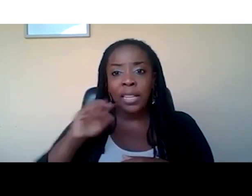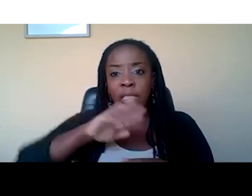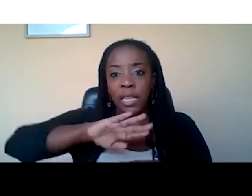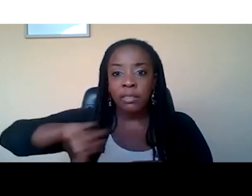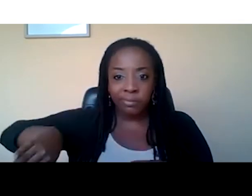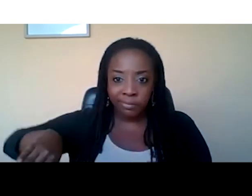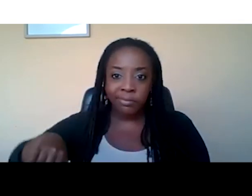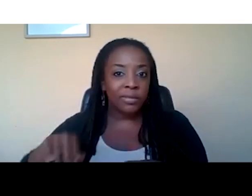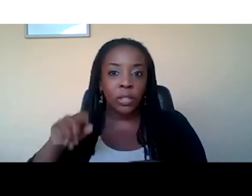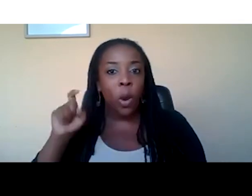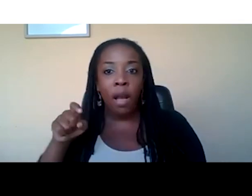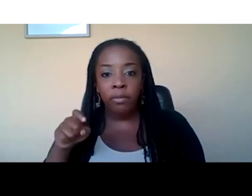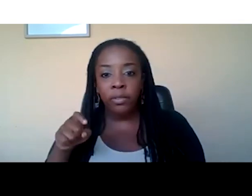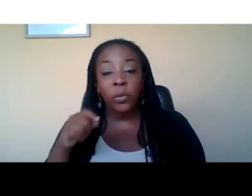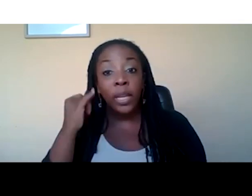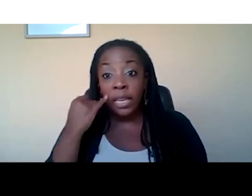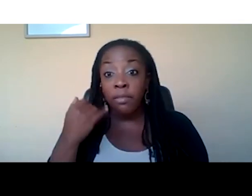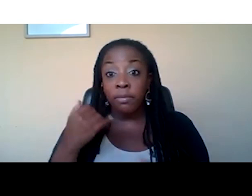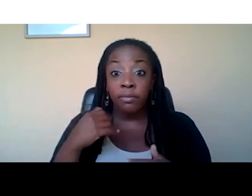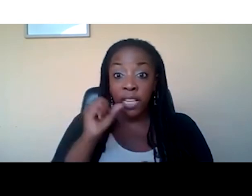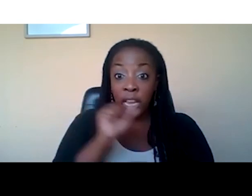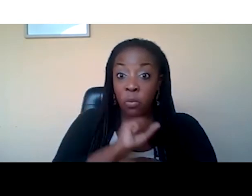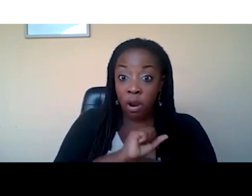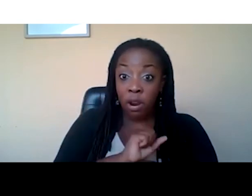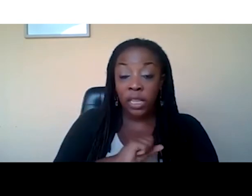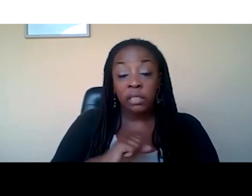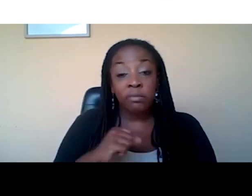the income tax threshold. So that